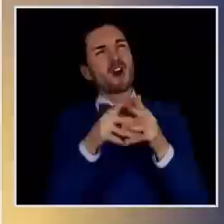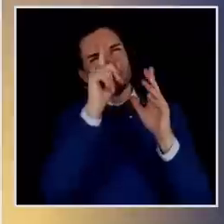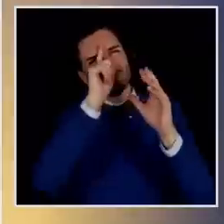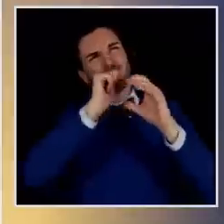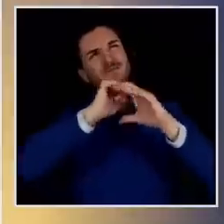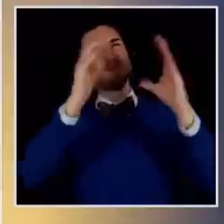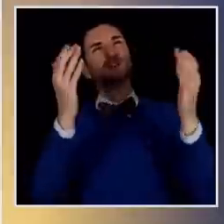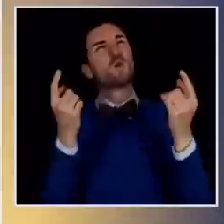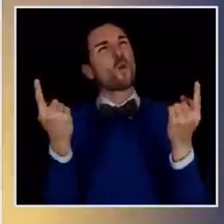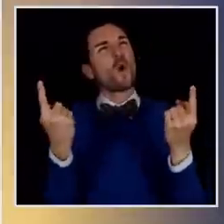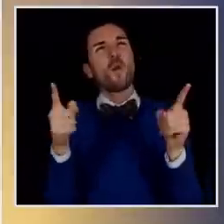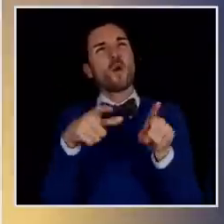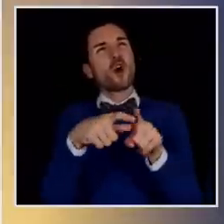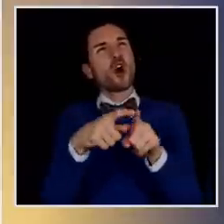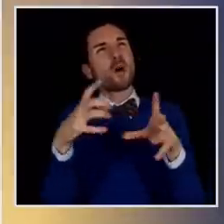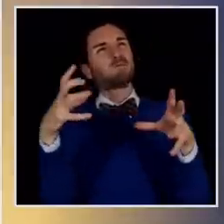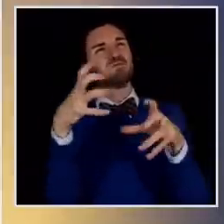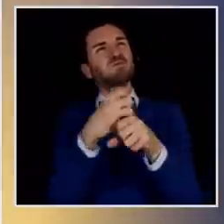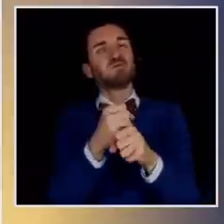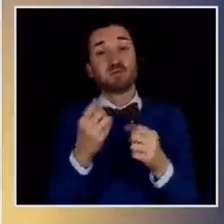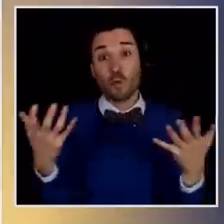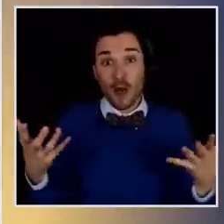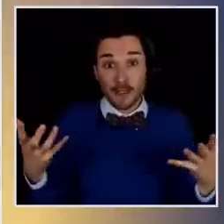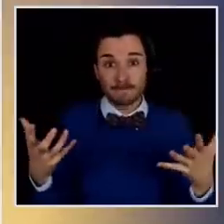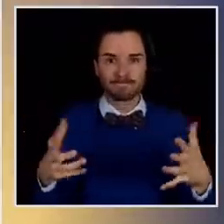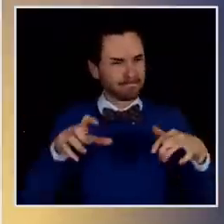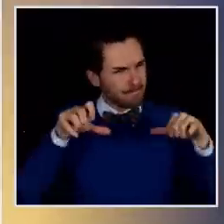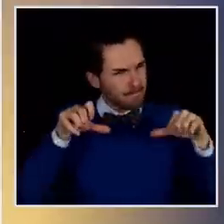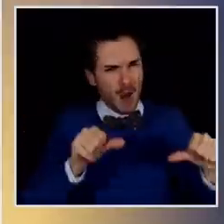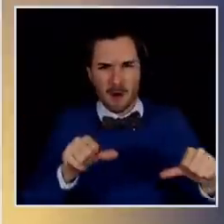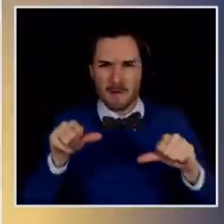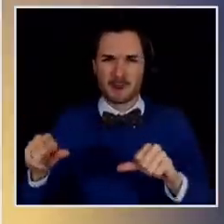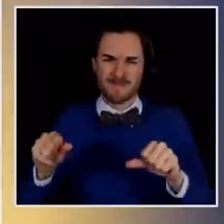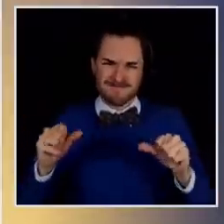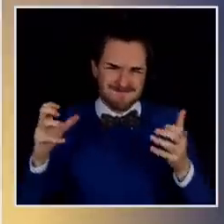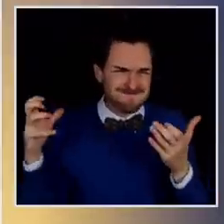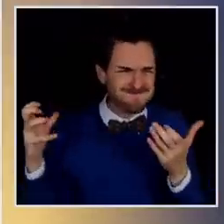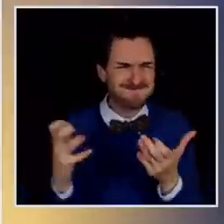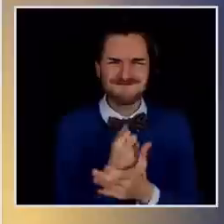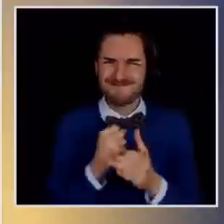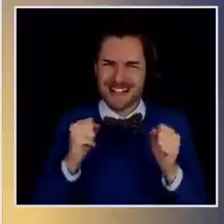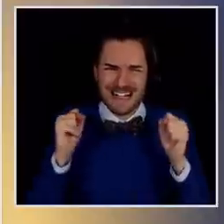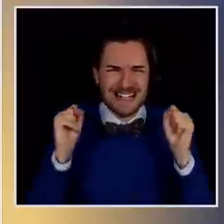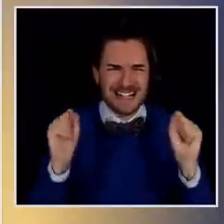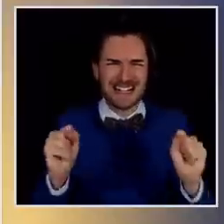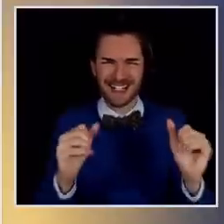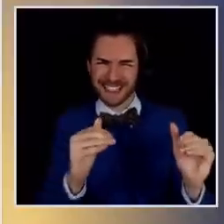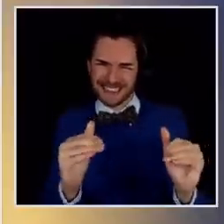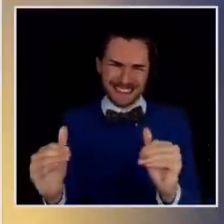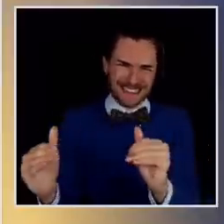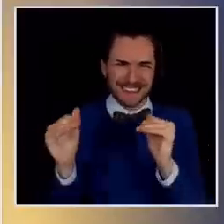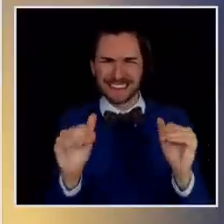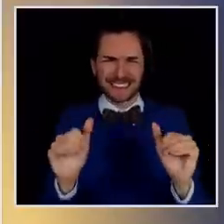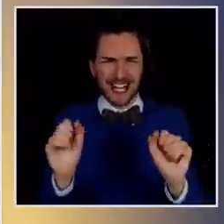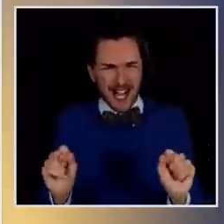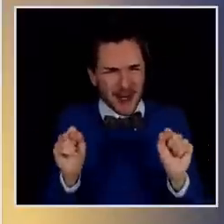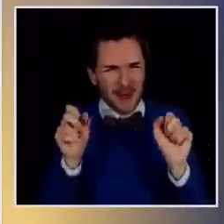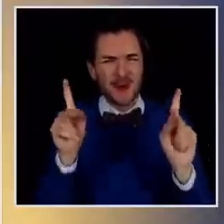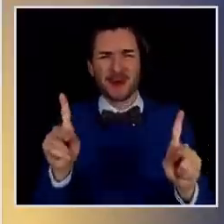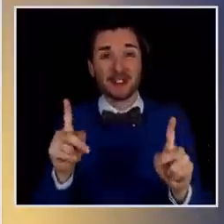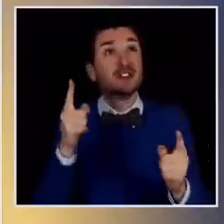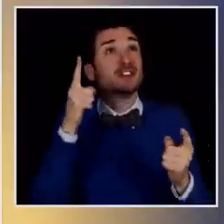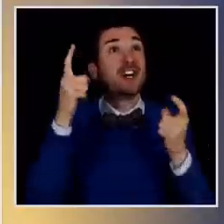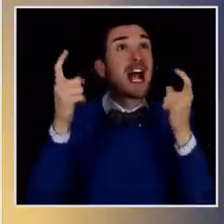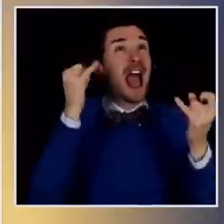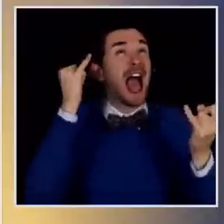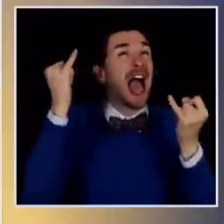possibilities. That in America, everyone should be given an opportunity to go as far as their dreams and